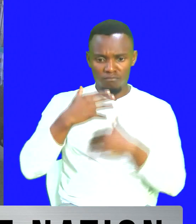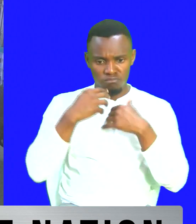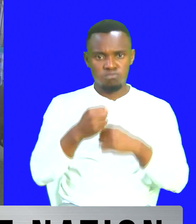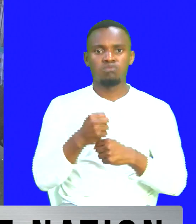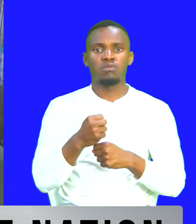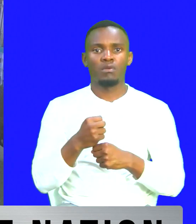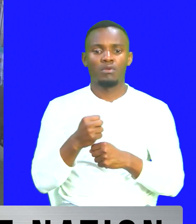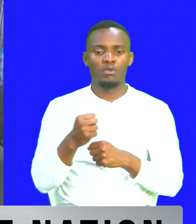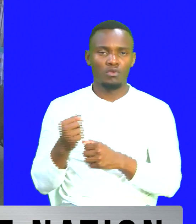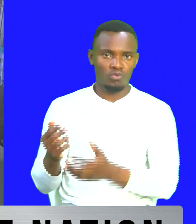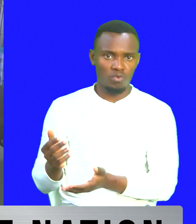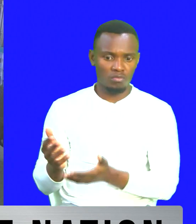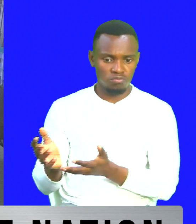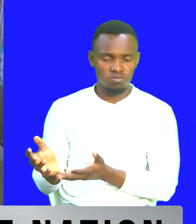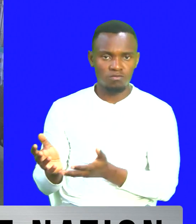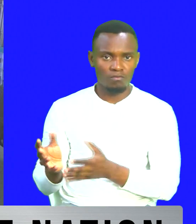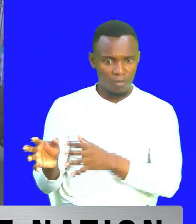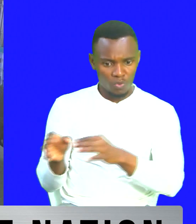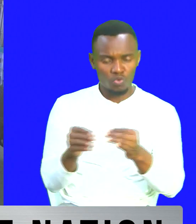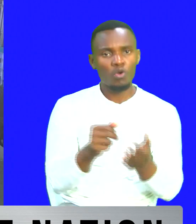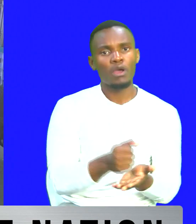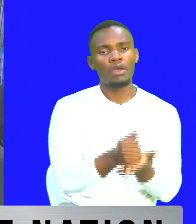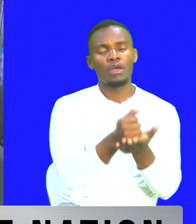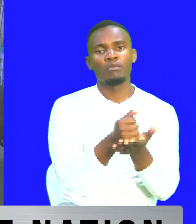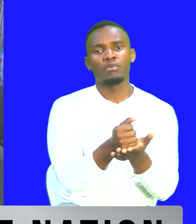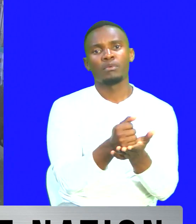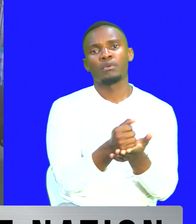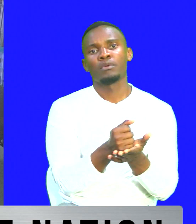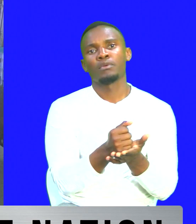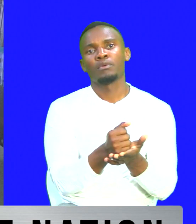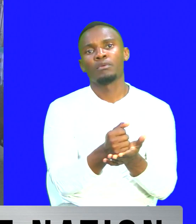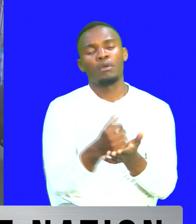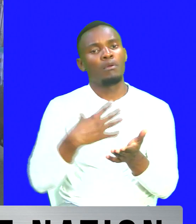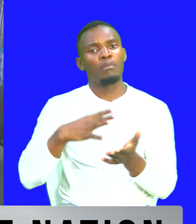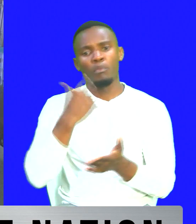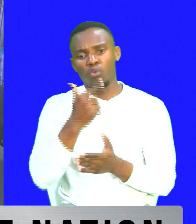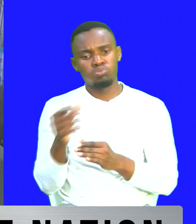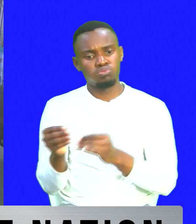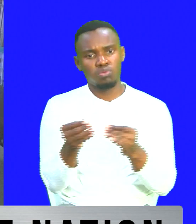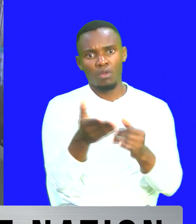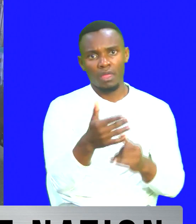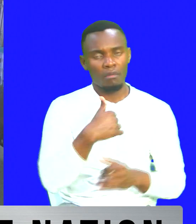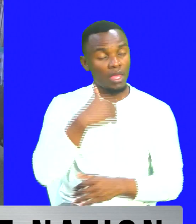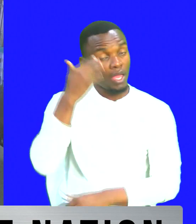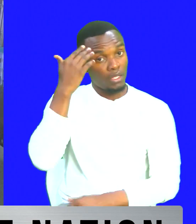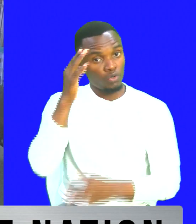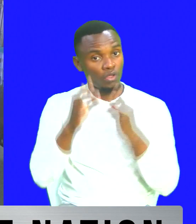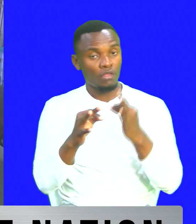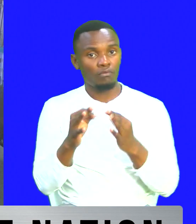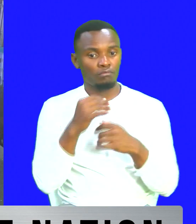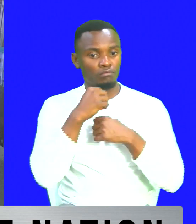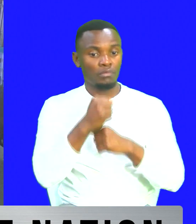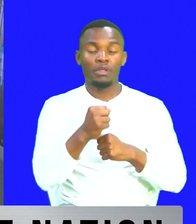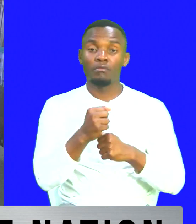and do it. Right. That shows we are, let me say, brave. I don't know those people who went there, if they are brave enough or they were just chosen and